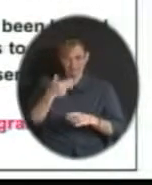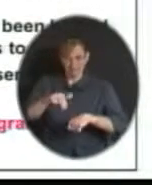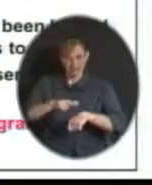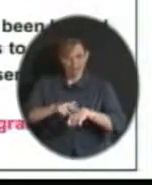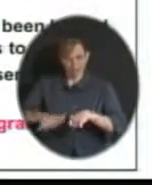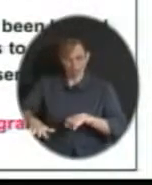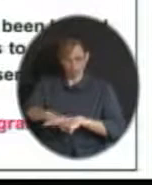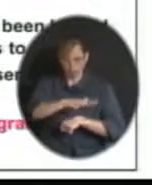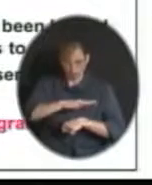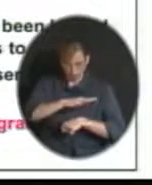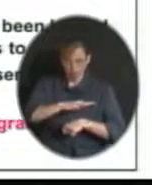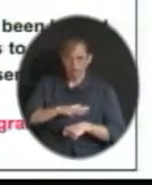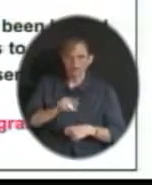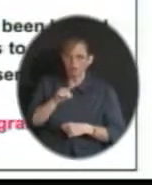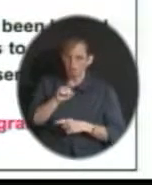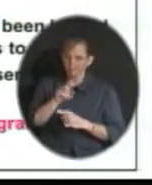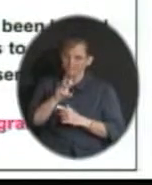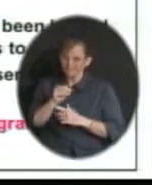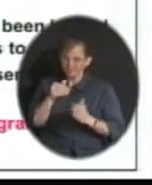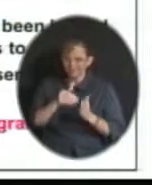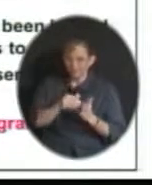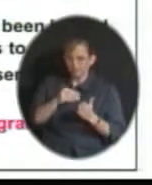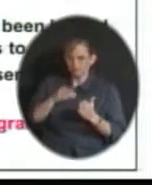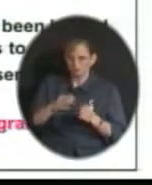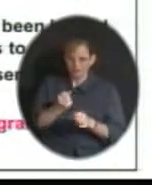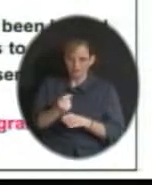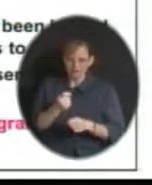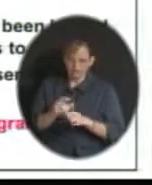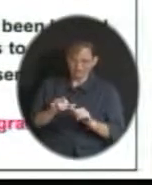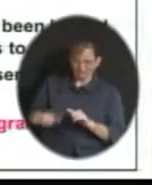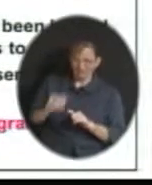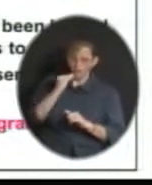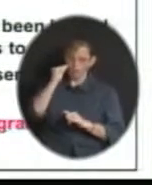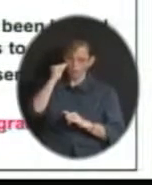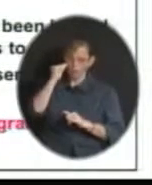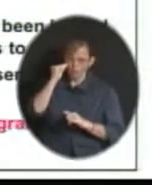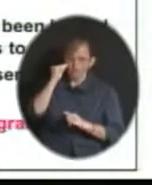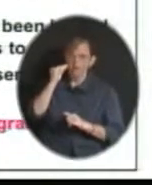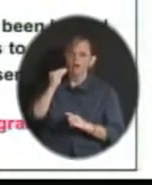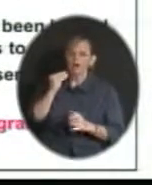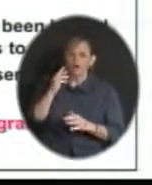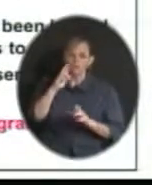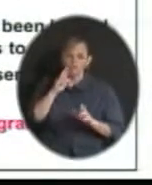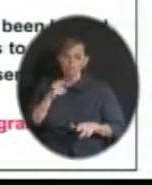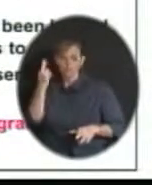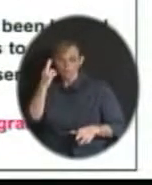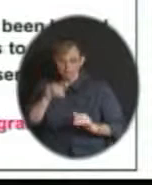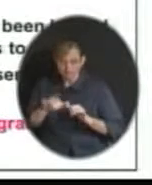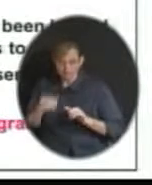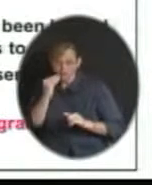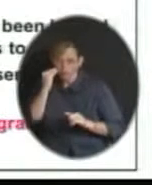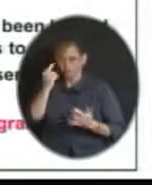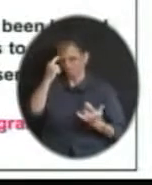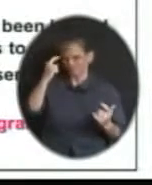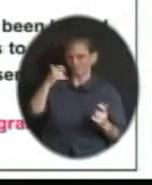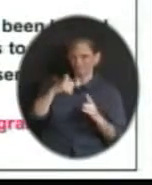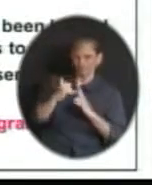mind. 160,000 students a year are staying home from school, and they report that that's due to bullying. 1 out of